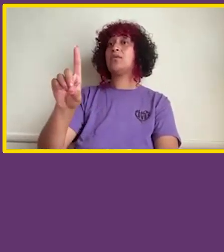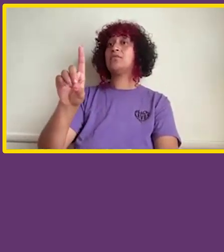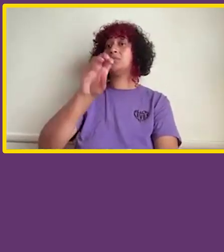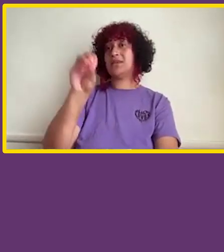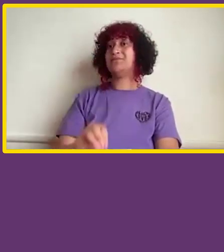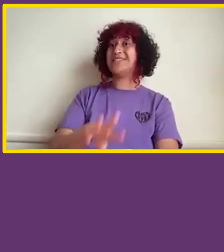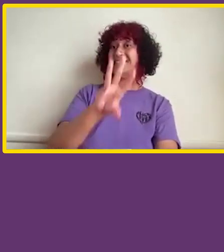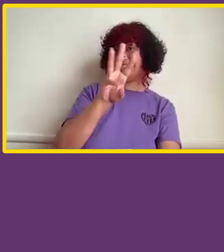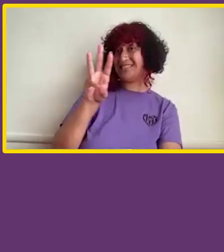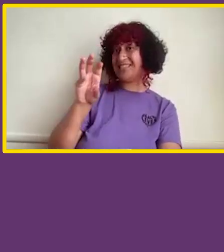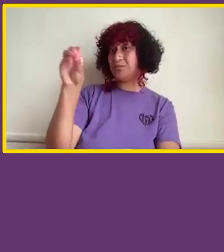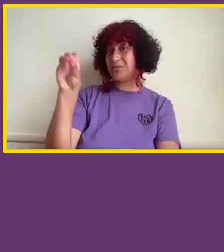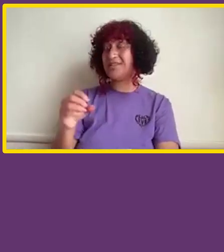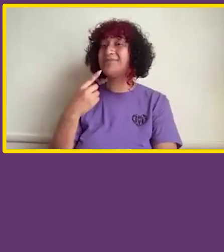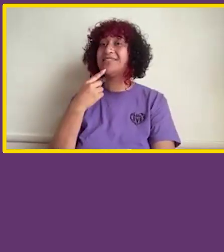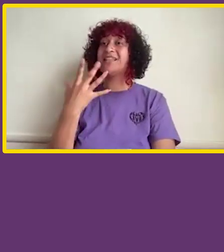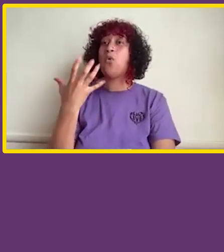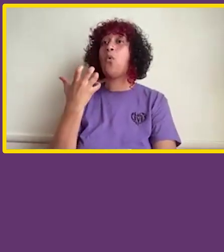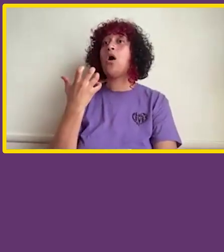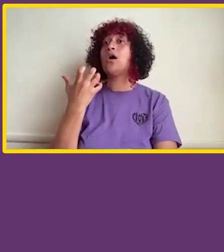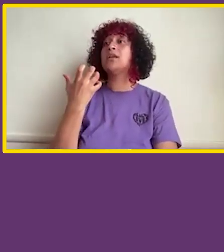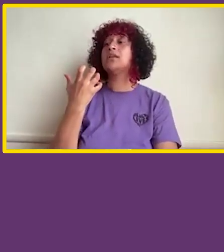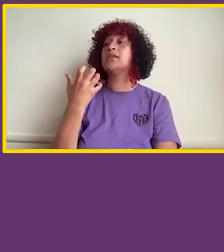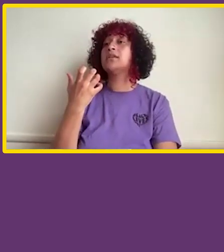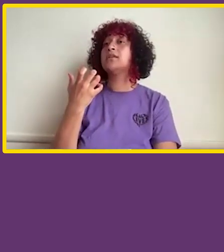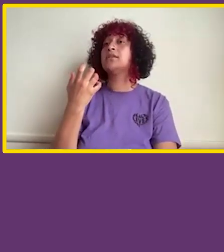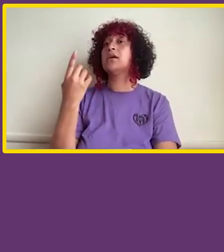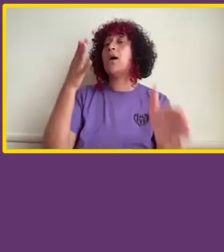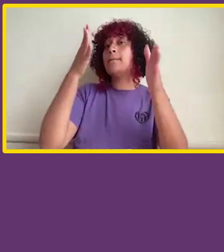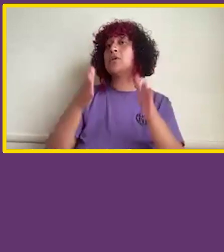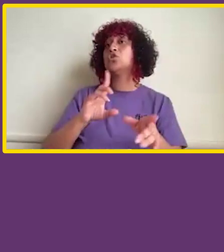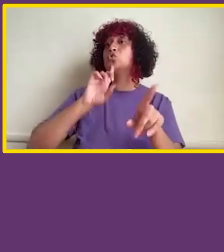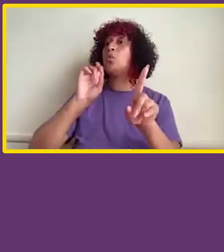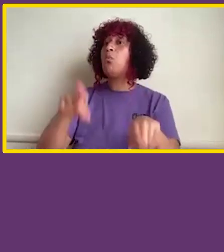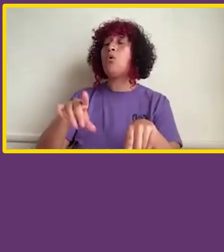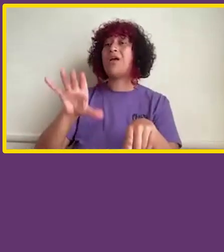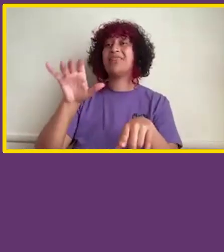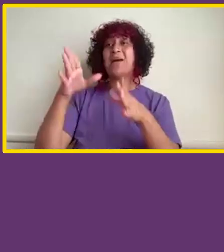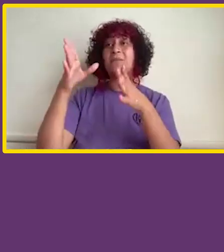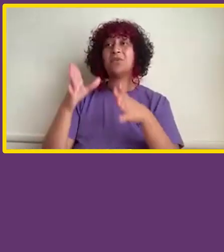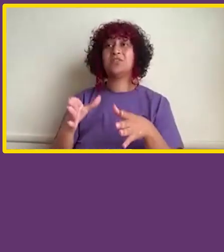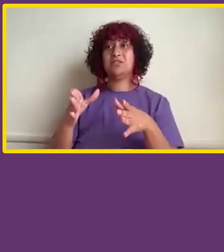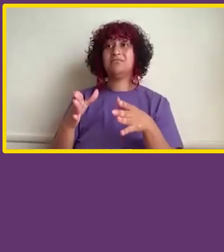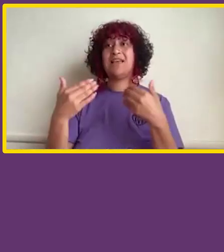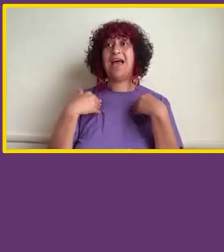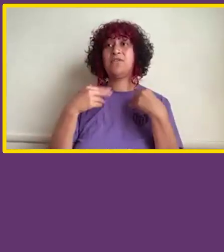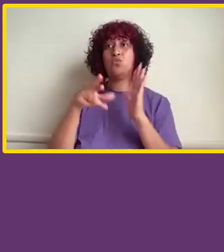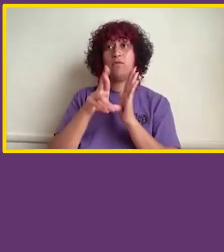66% said that they wanted the person to report that post up to LinkedIn to have it removed.